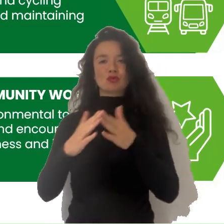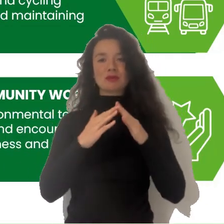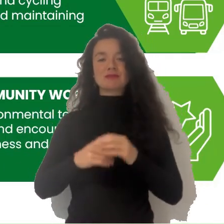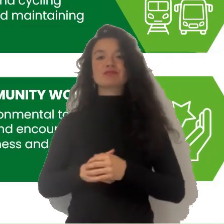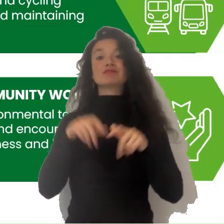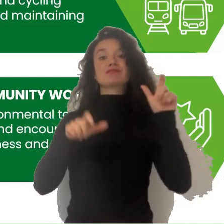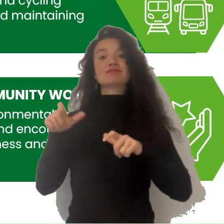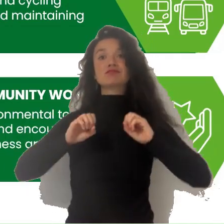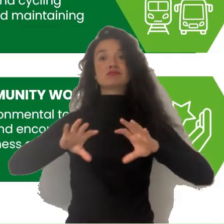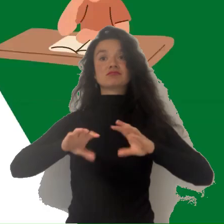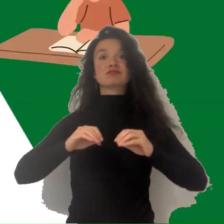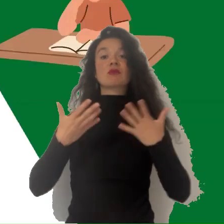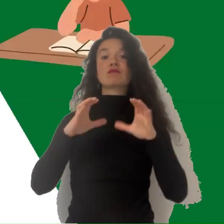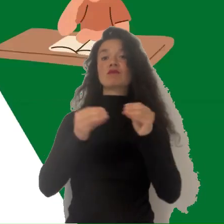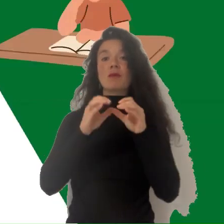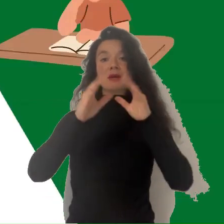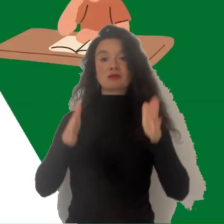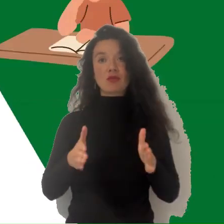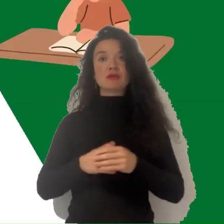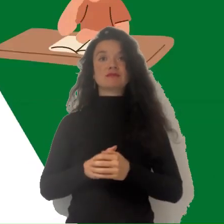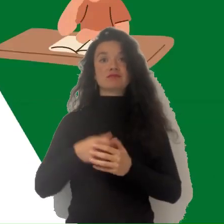later on how to act.